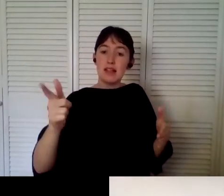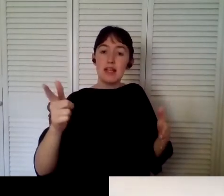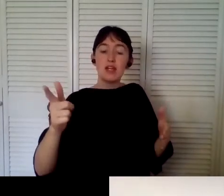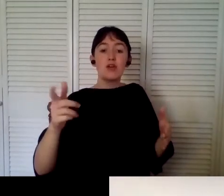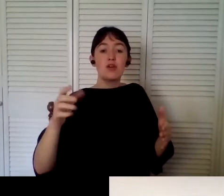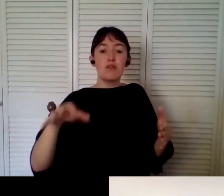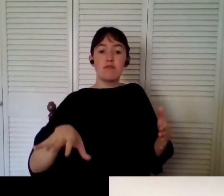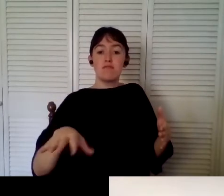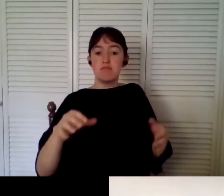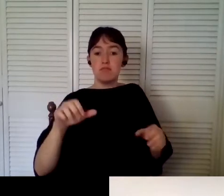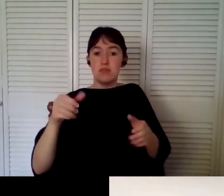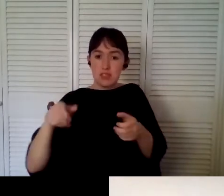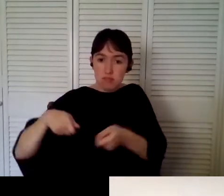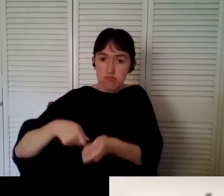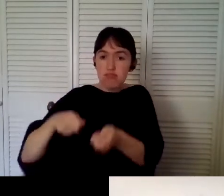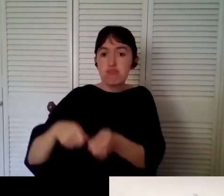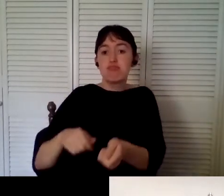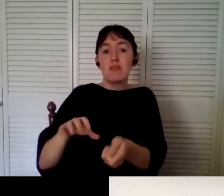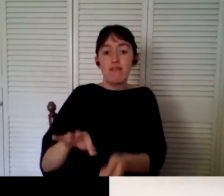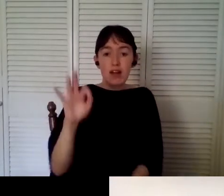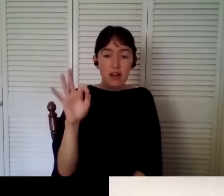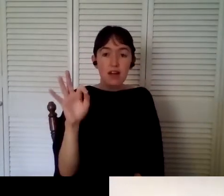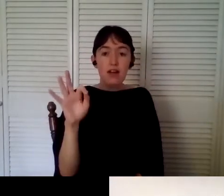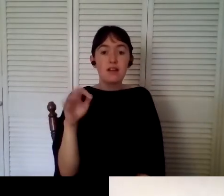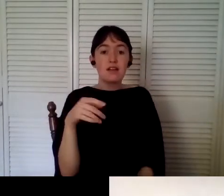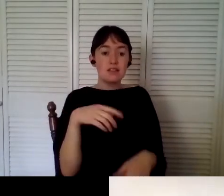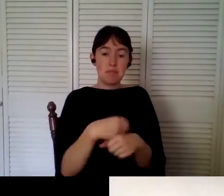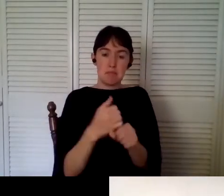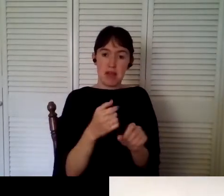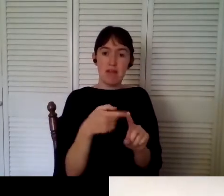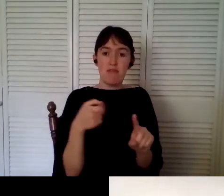simply waste from the process of making this,